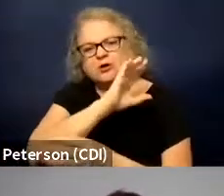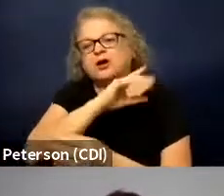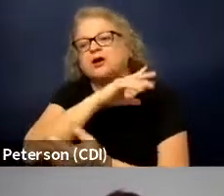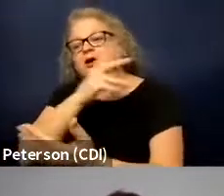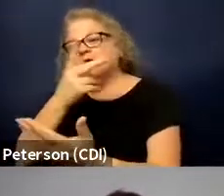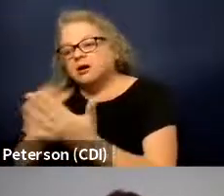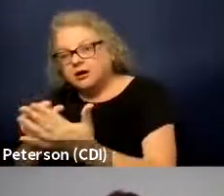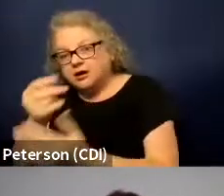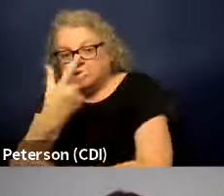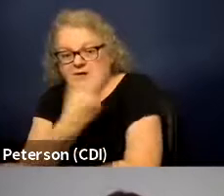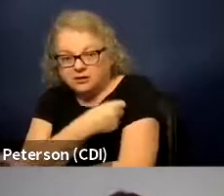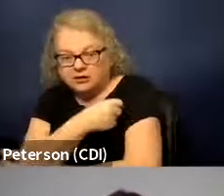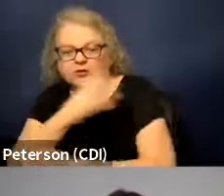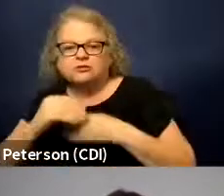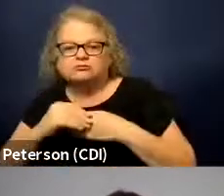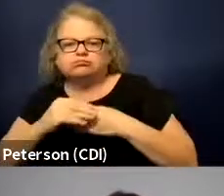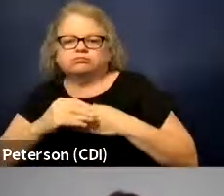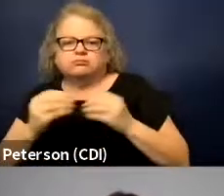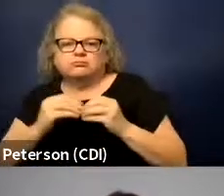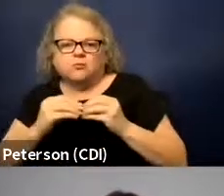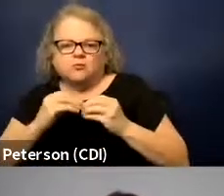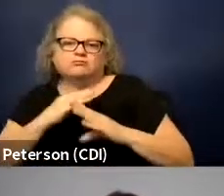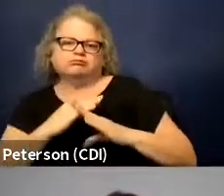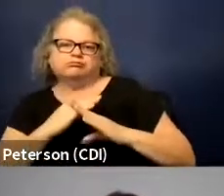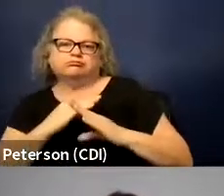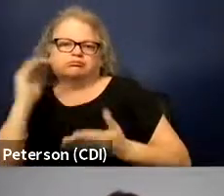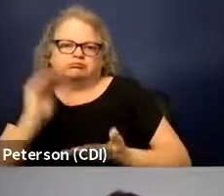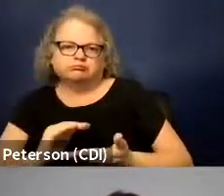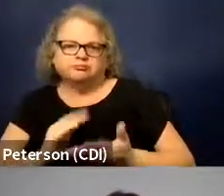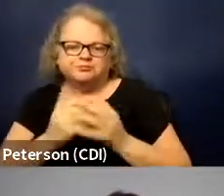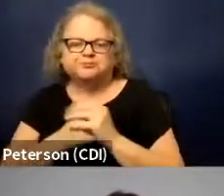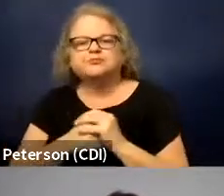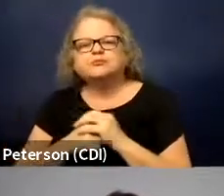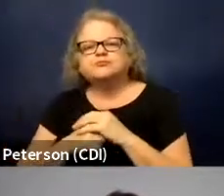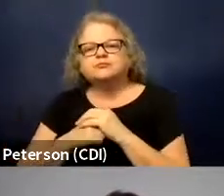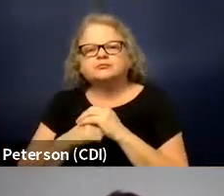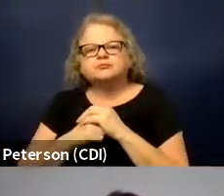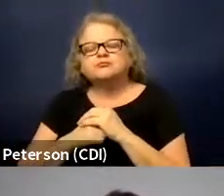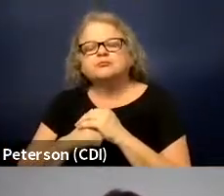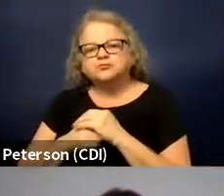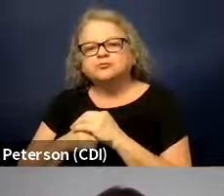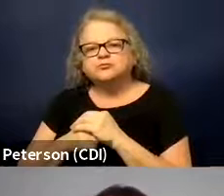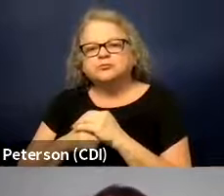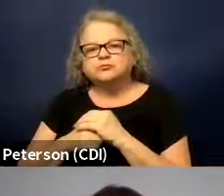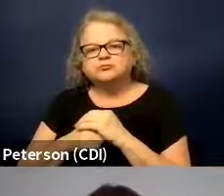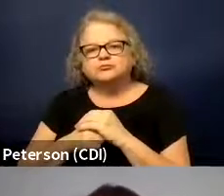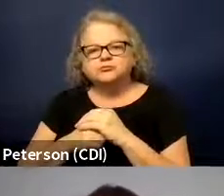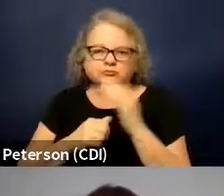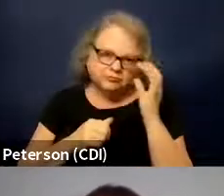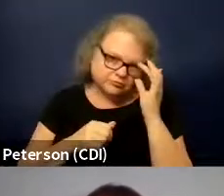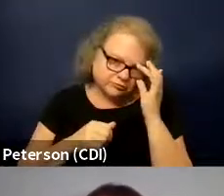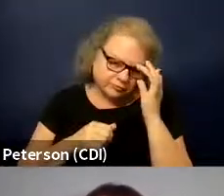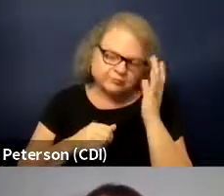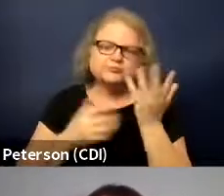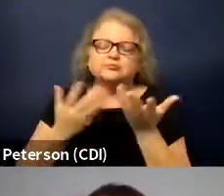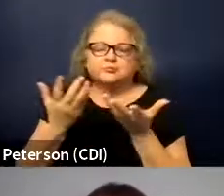have antibodies, but those antibodies may not be as effective against the Delta variant. The vaccines